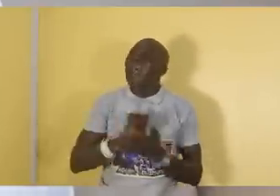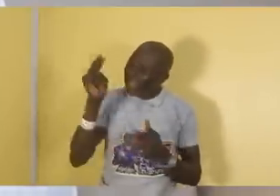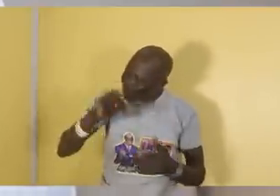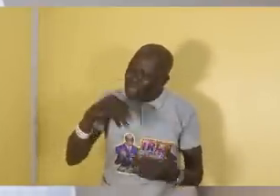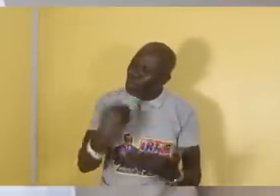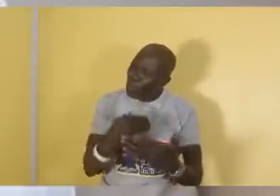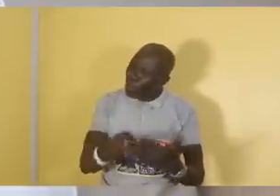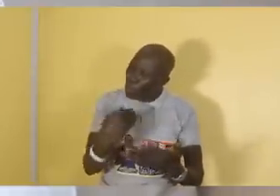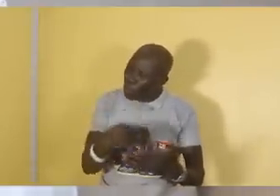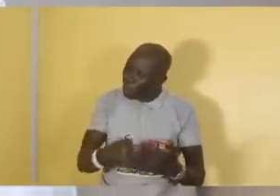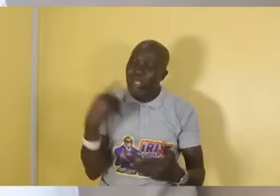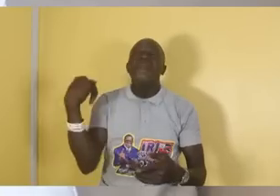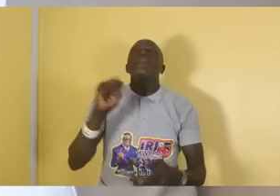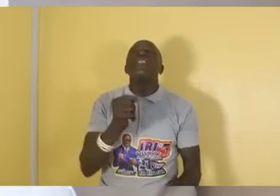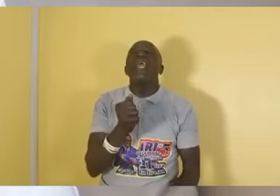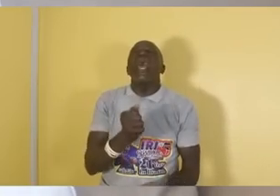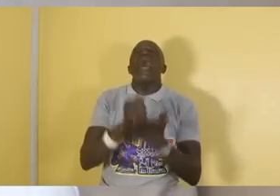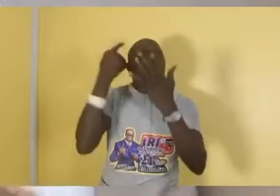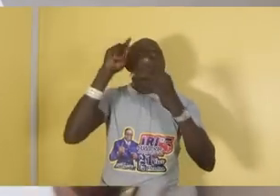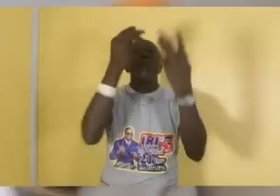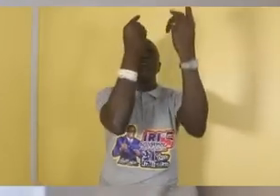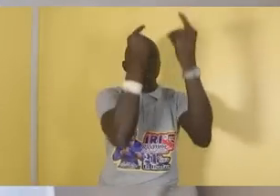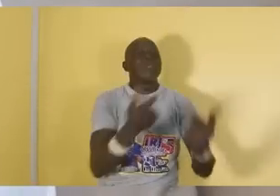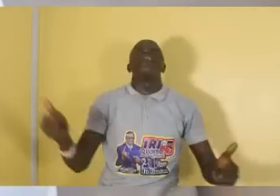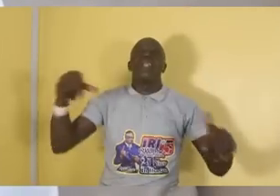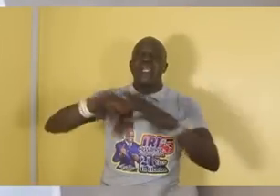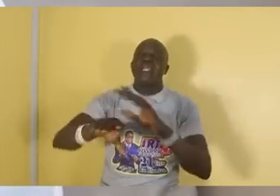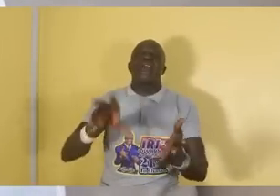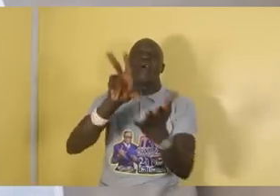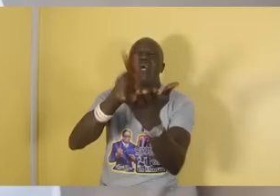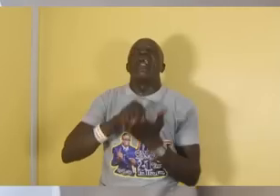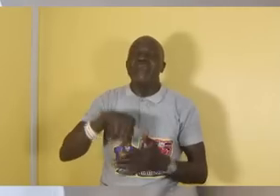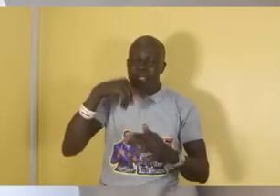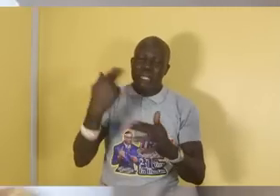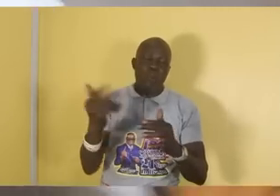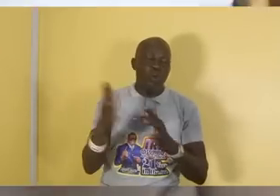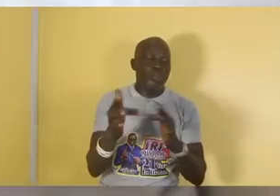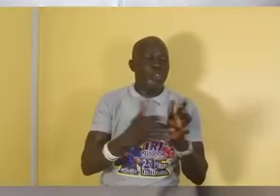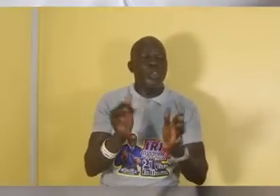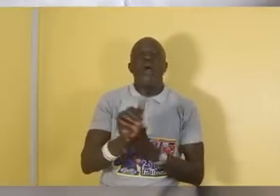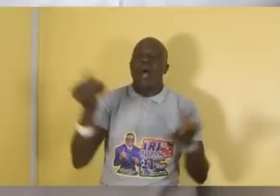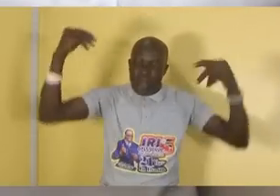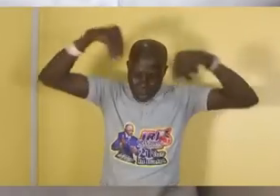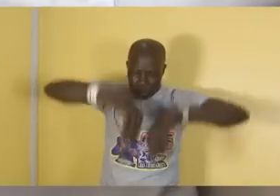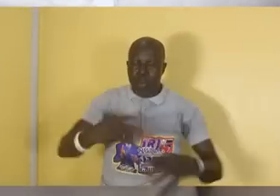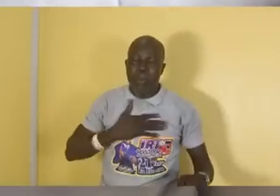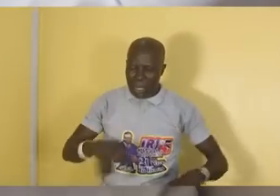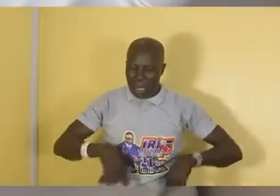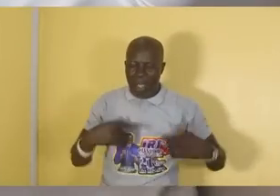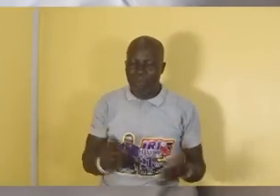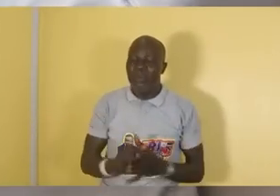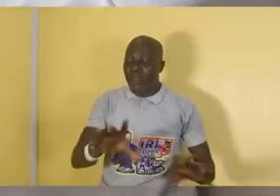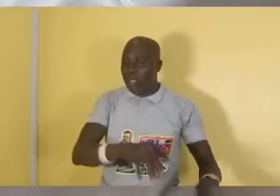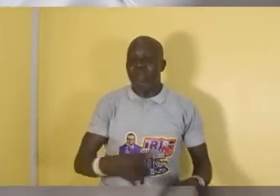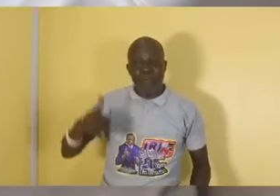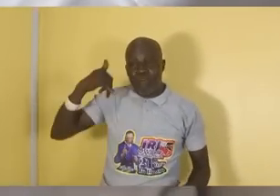I need it more than anything. Iran lowa lati ojiji. Professor Ethan Allah. Ni o ko Jesu. Lord, I need more. E so kan esun aye. Please my Lord. E mu fo